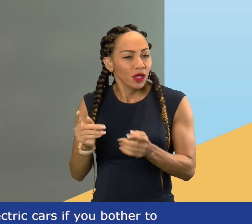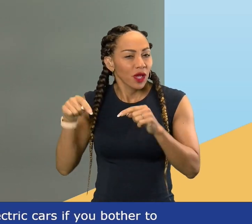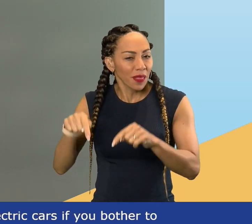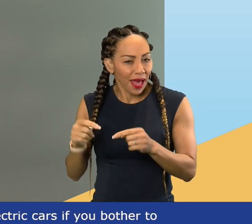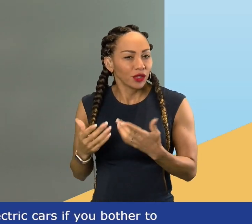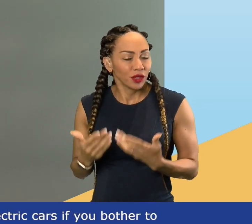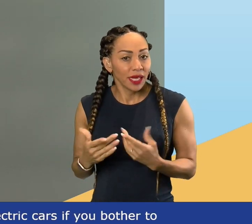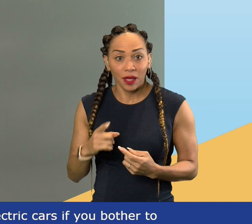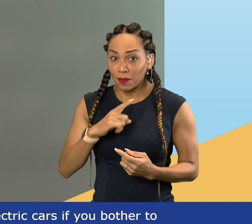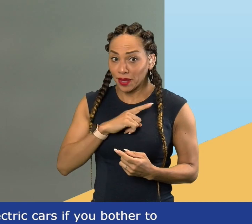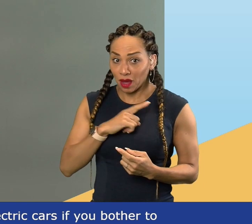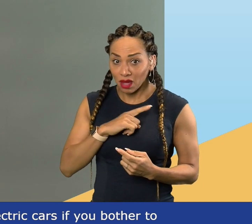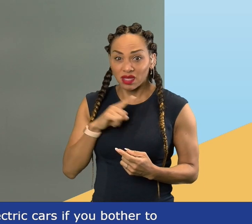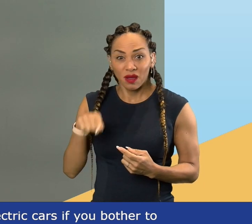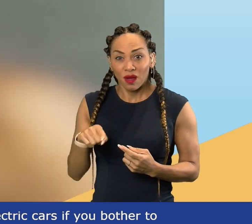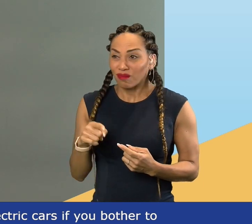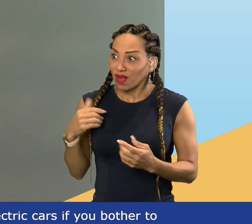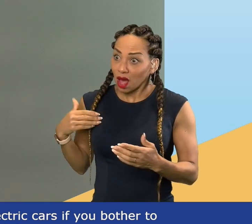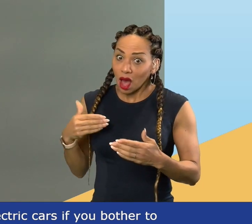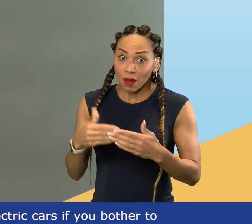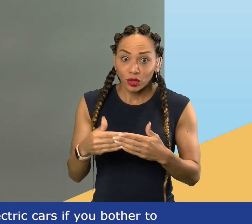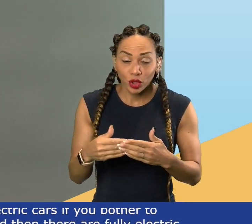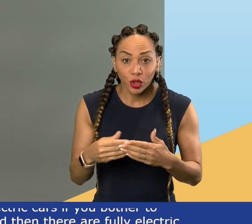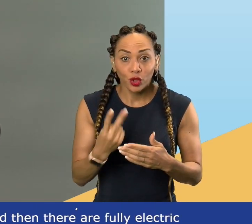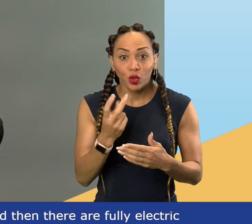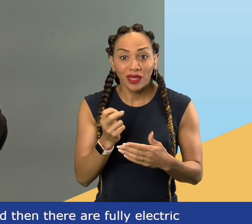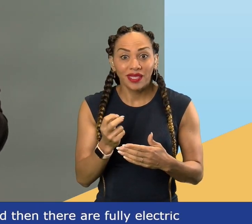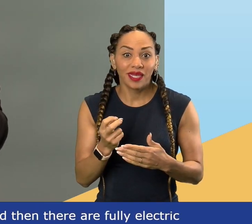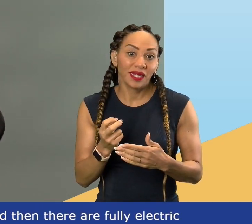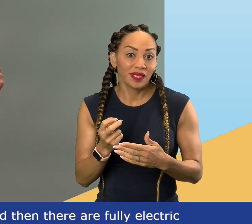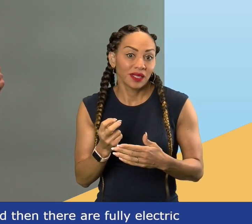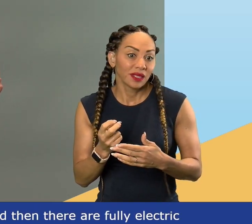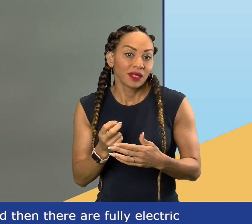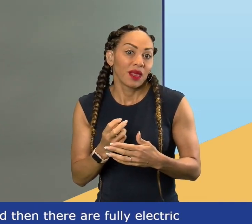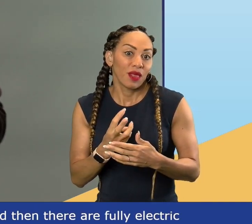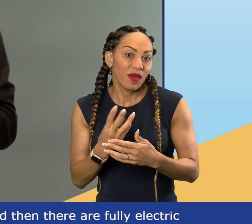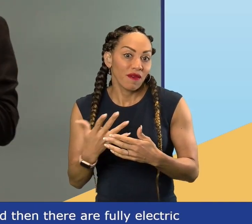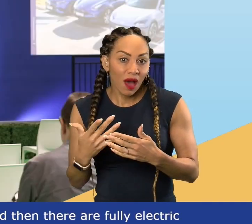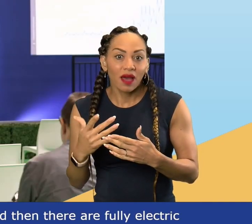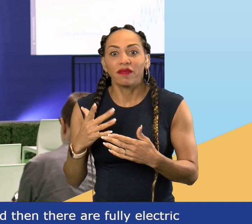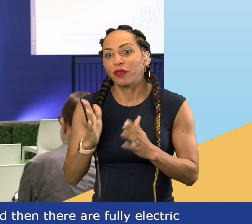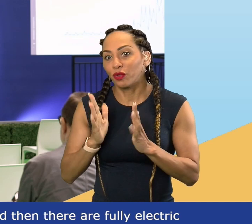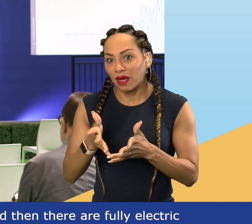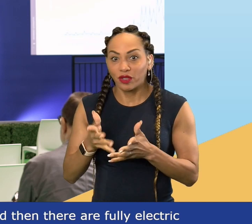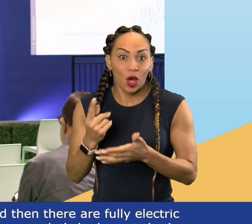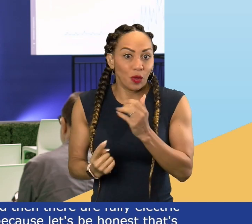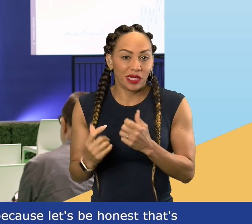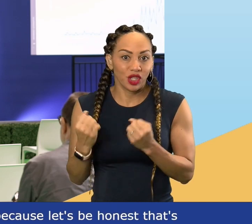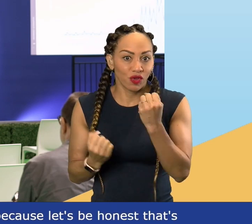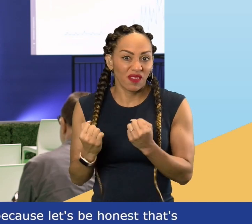going. Come to 2035, that's all you'll be able to buy if you want a new car, unless they change the rules again.